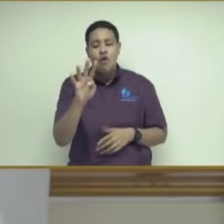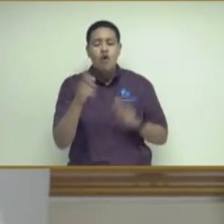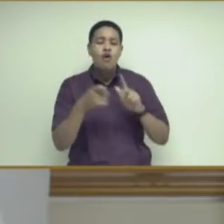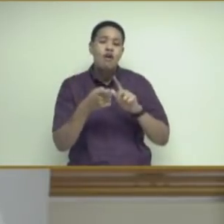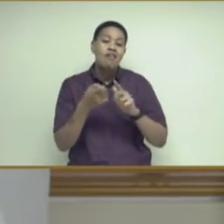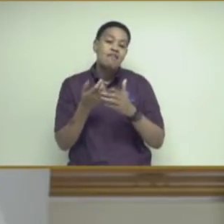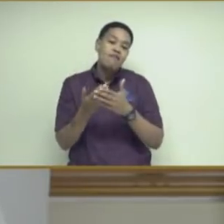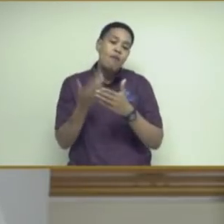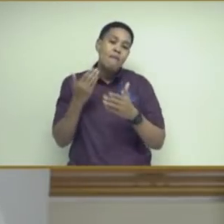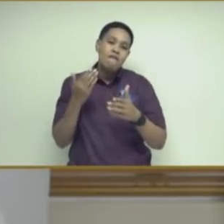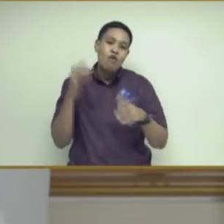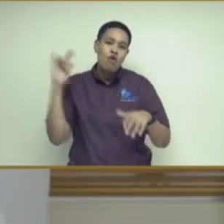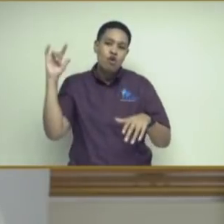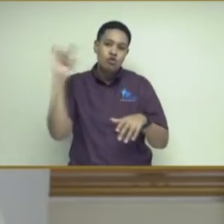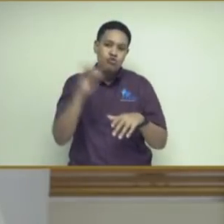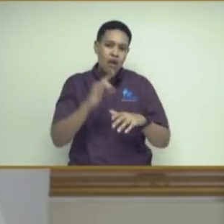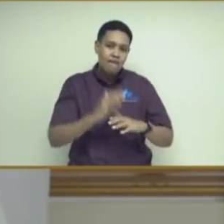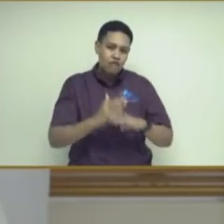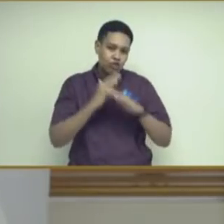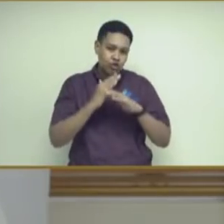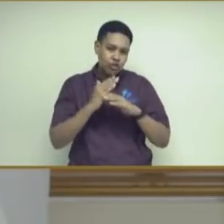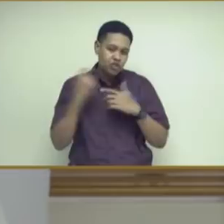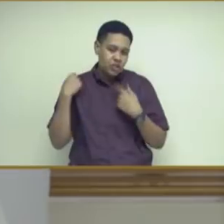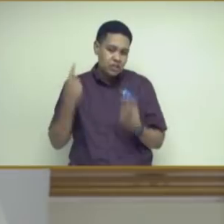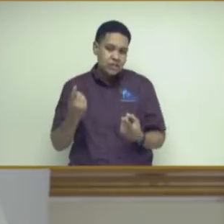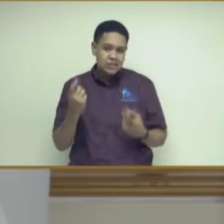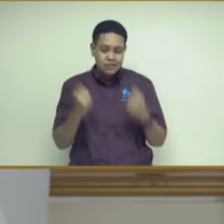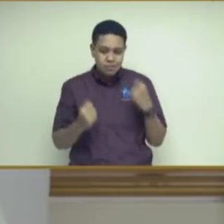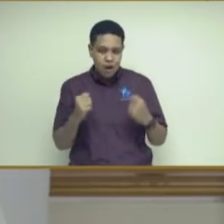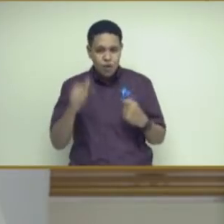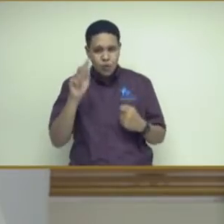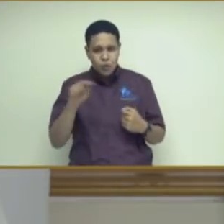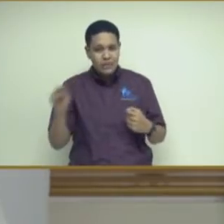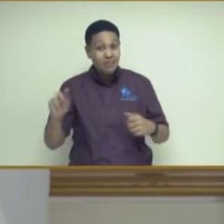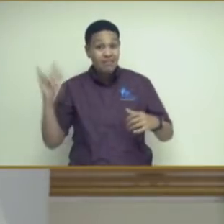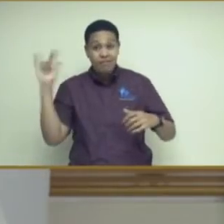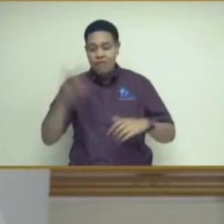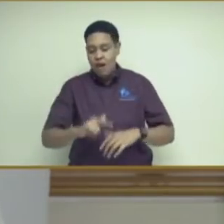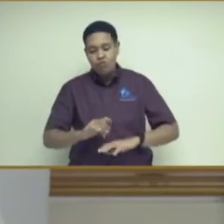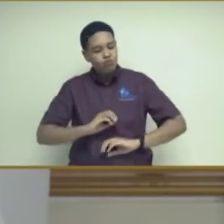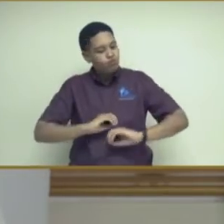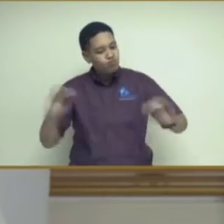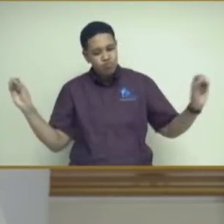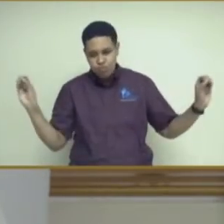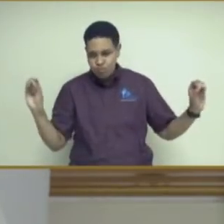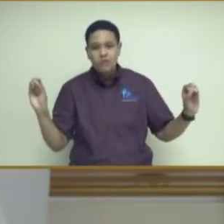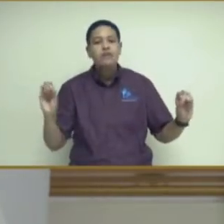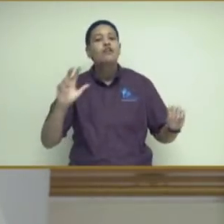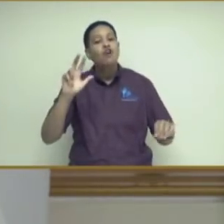from before the travel restriction of March 22nd,